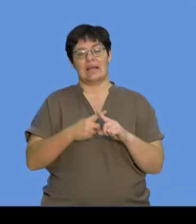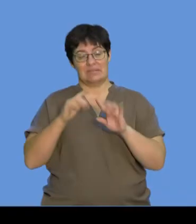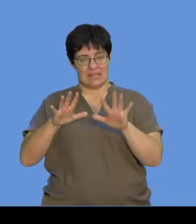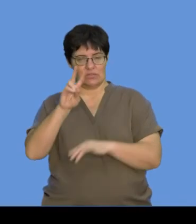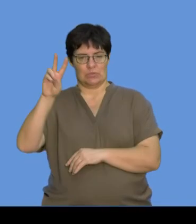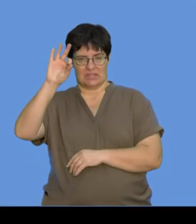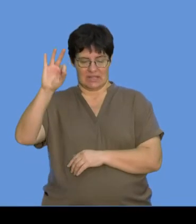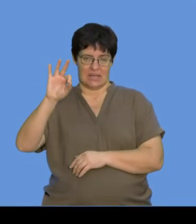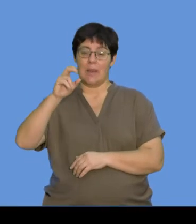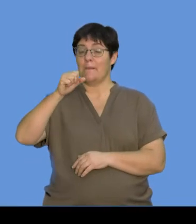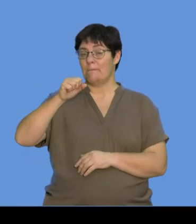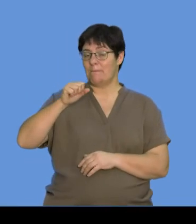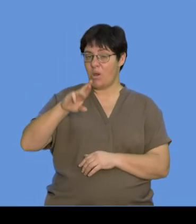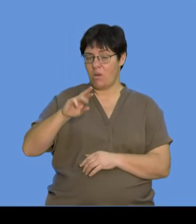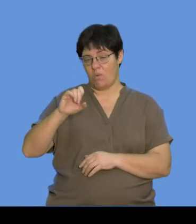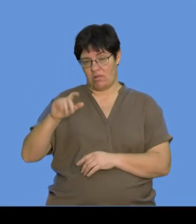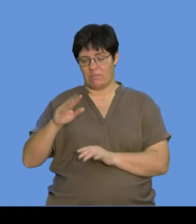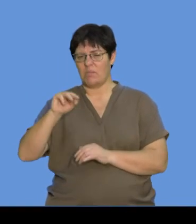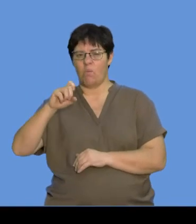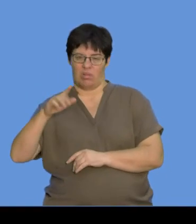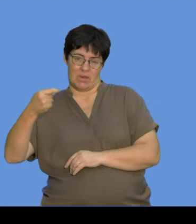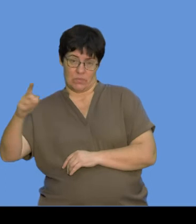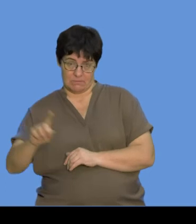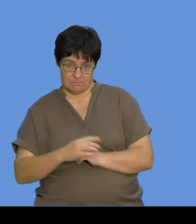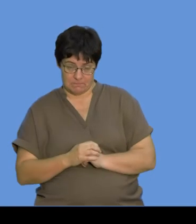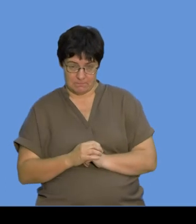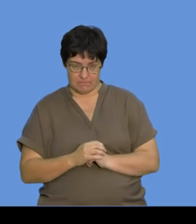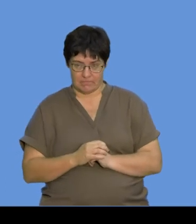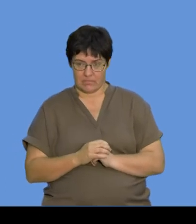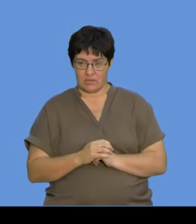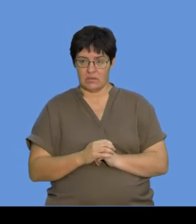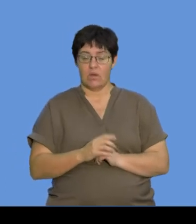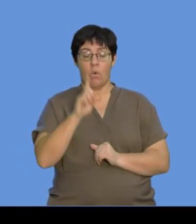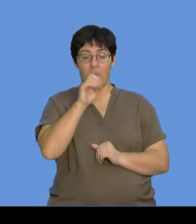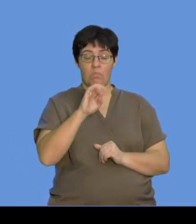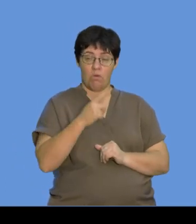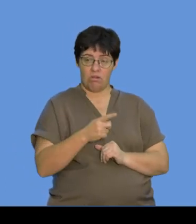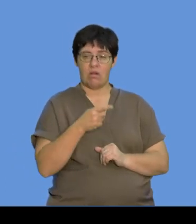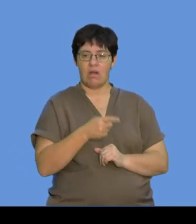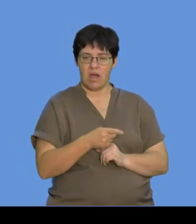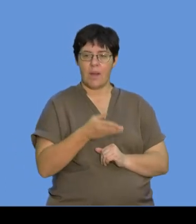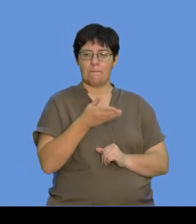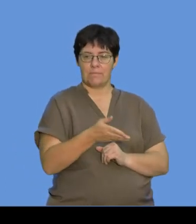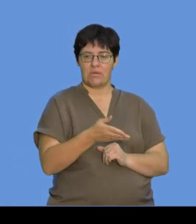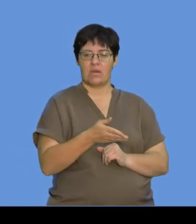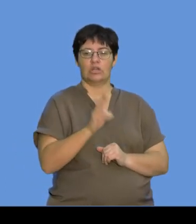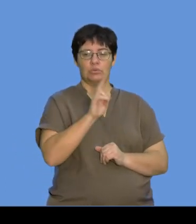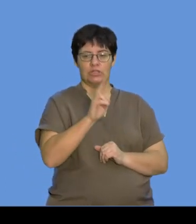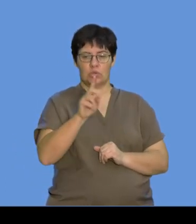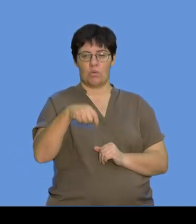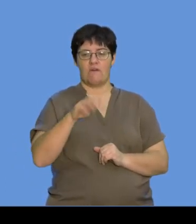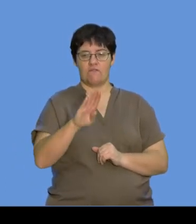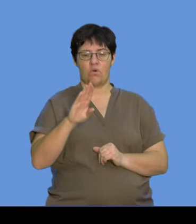at STP, which is at standard temperature and pressure, 1 mole of a gas occupies 22,4